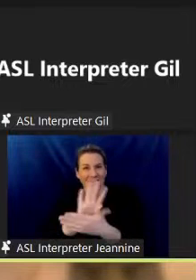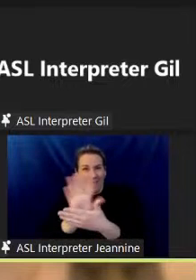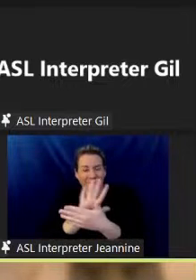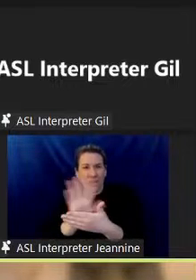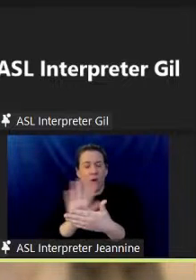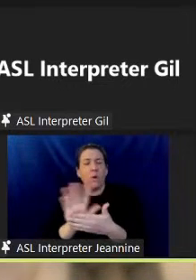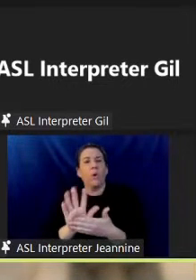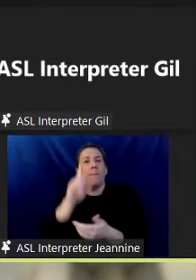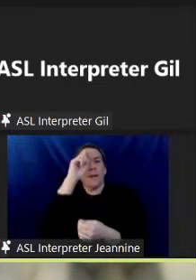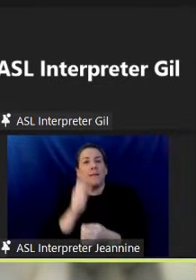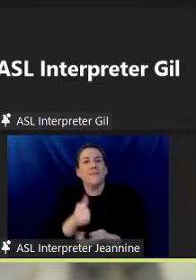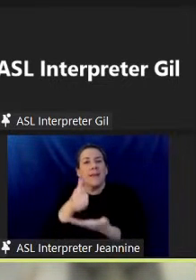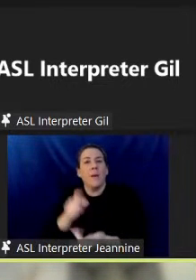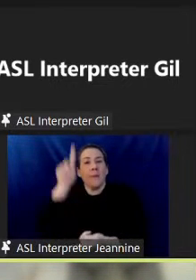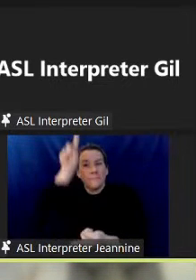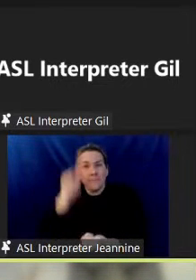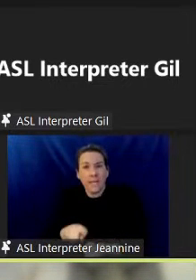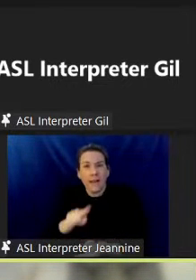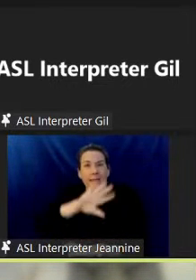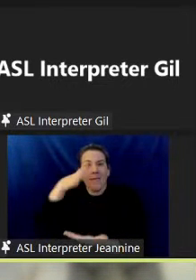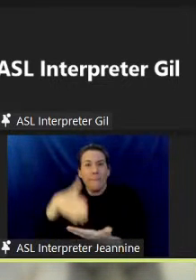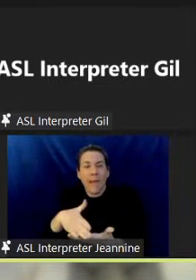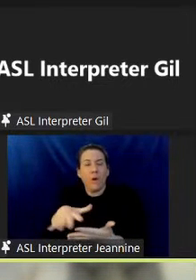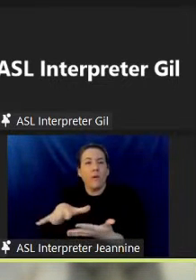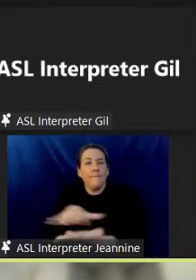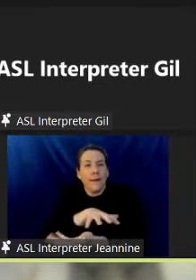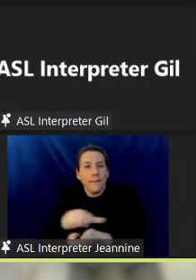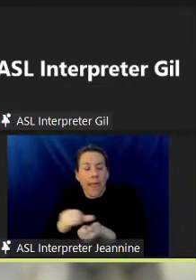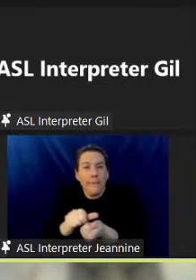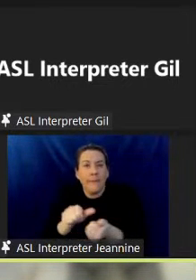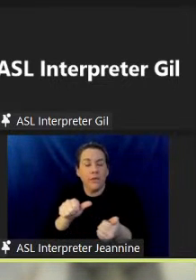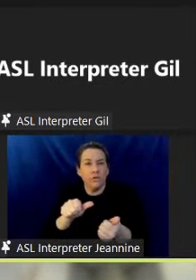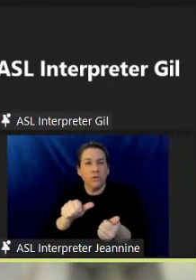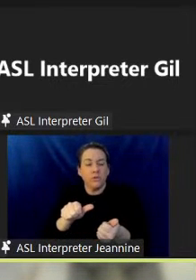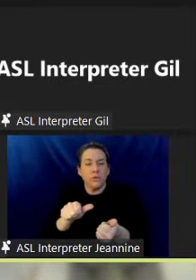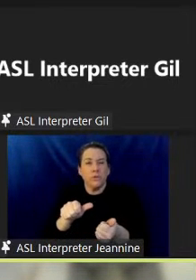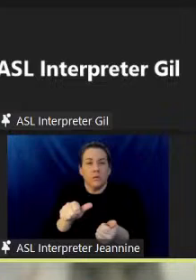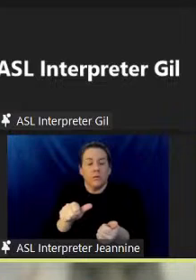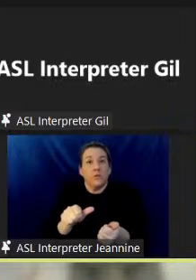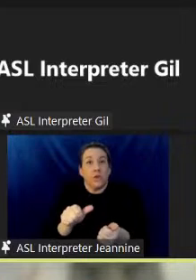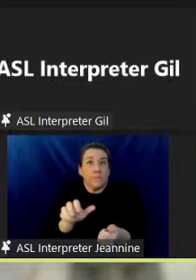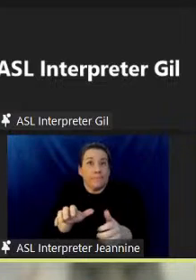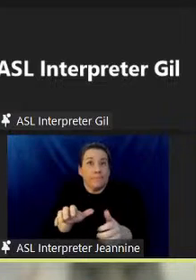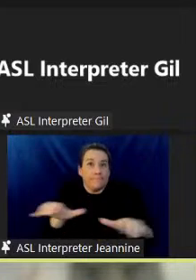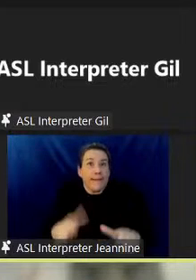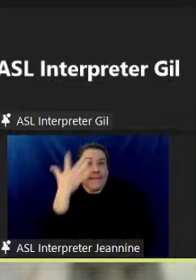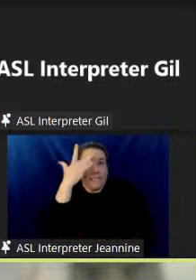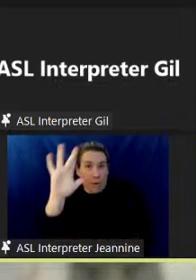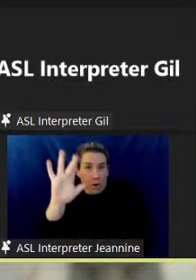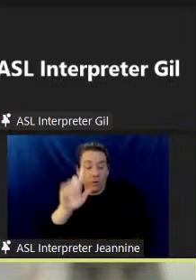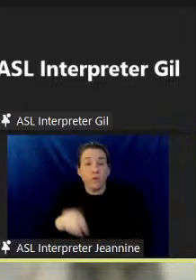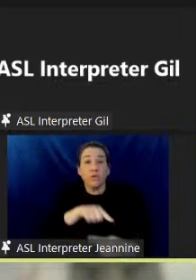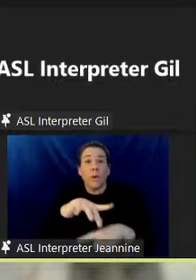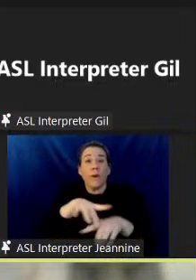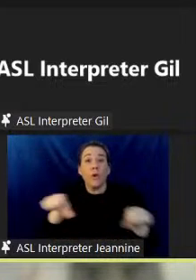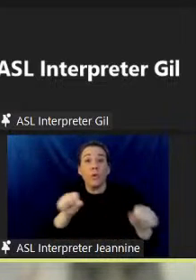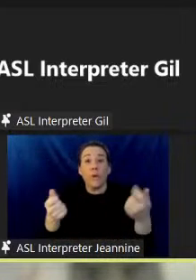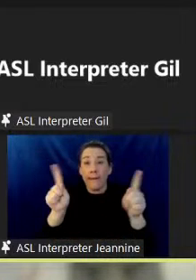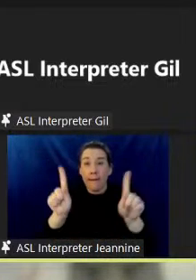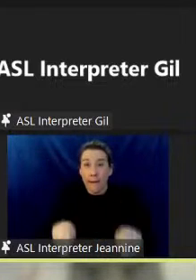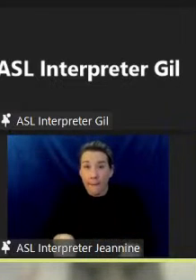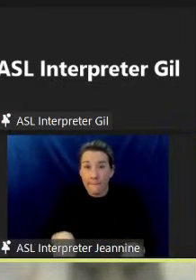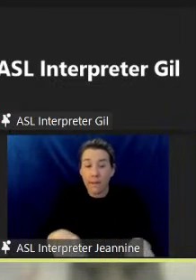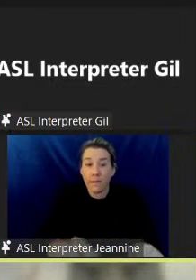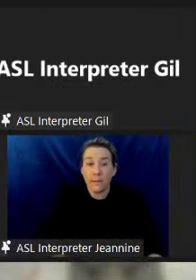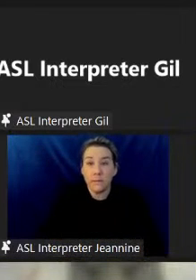injury and damage just by being smart and thinking. So when an earthquake occurs, and